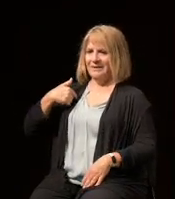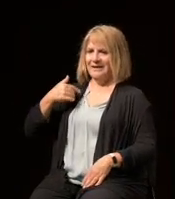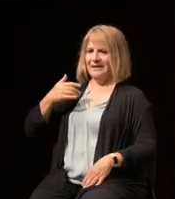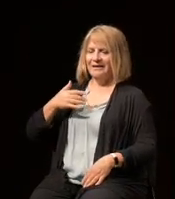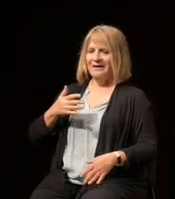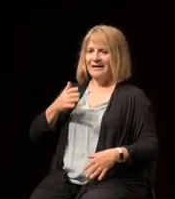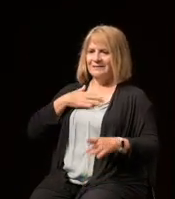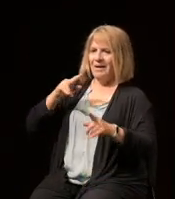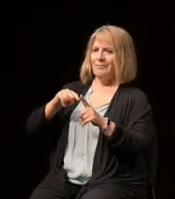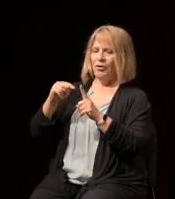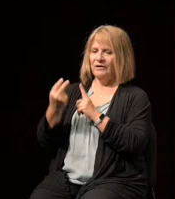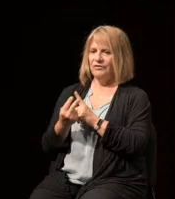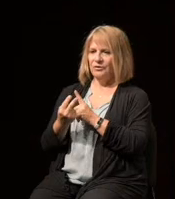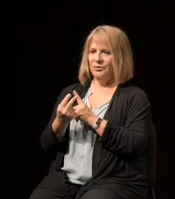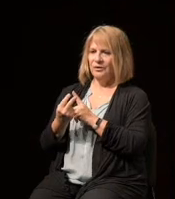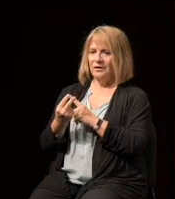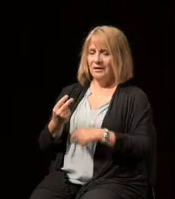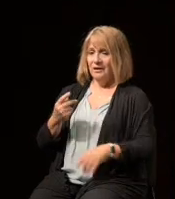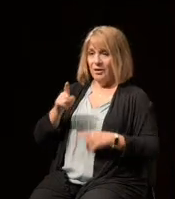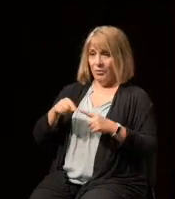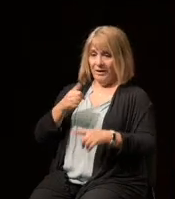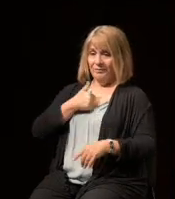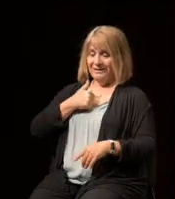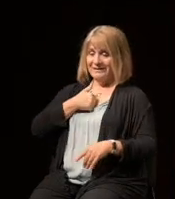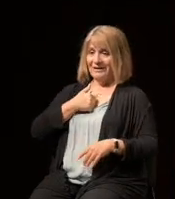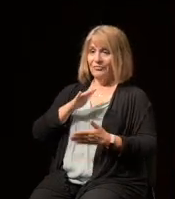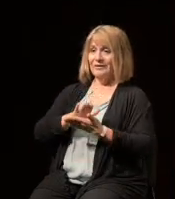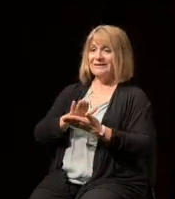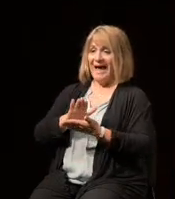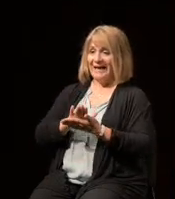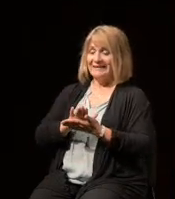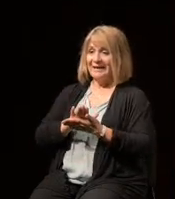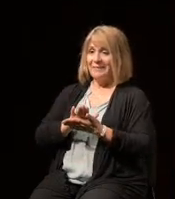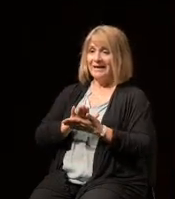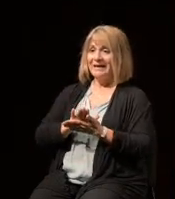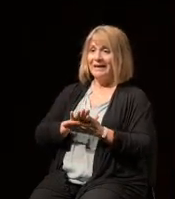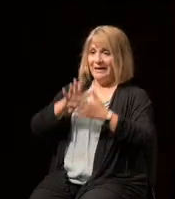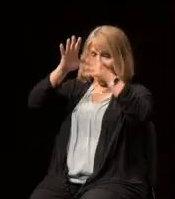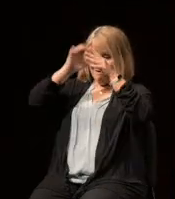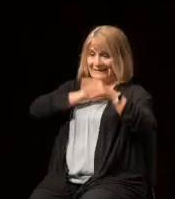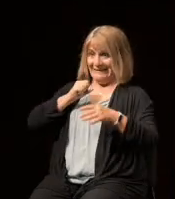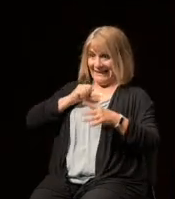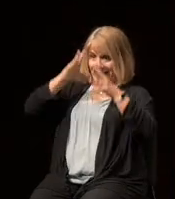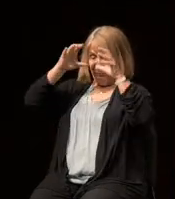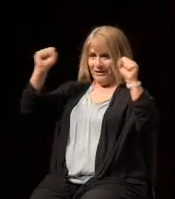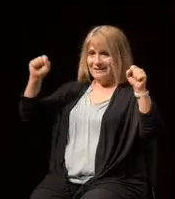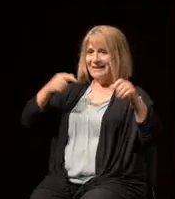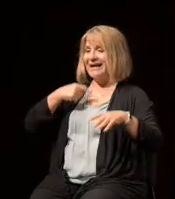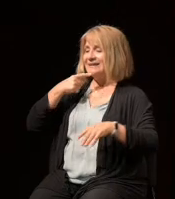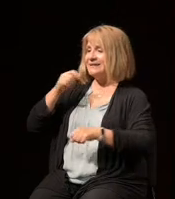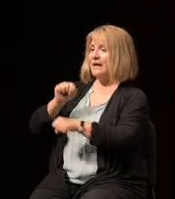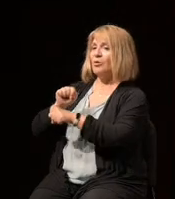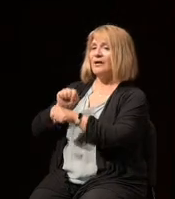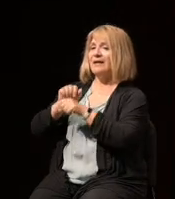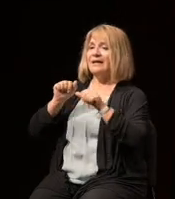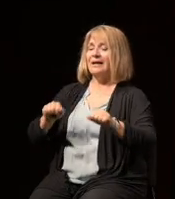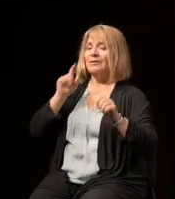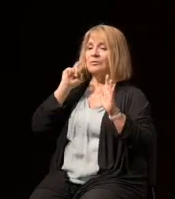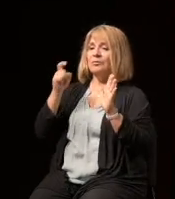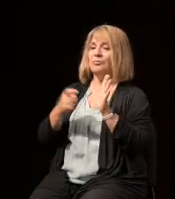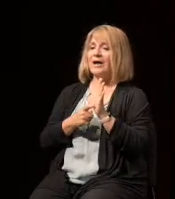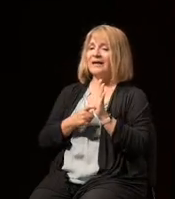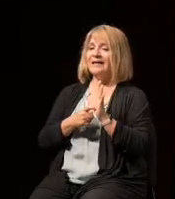As a matter of fact, when I was a state senate president, I remember telling people, I'm working on the ability to recognize that people